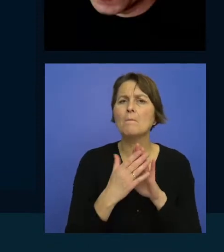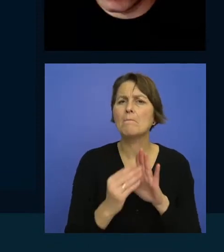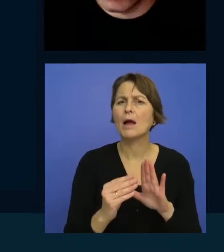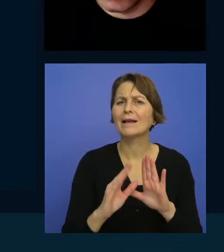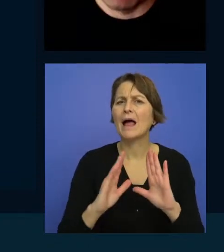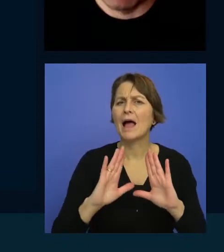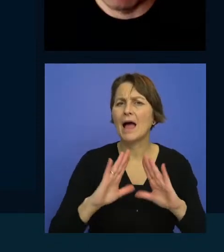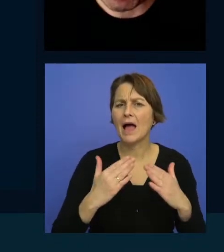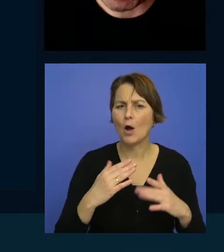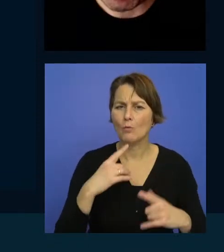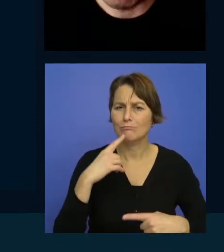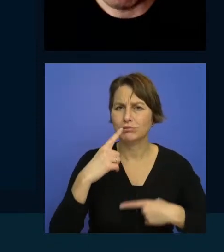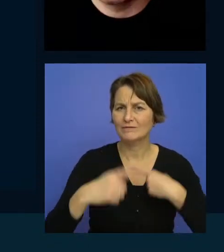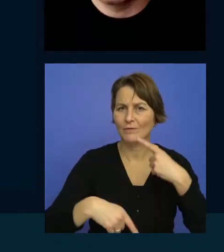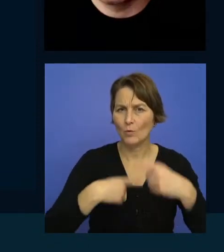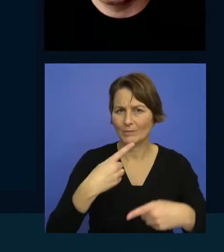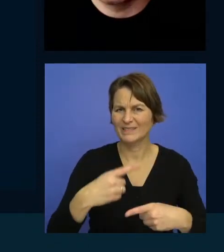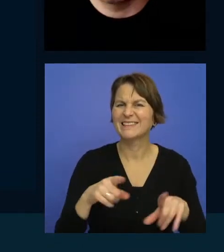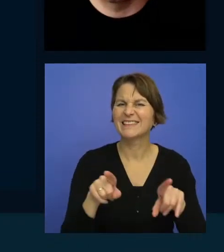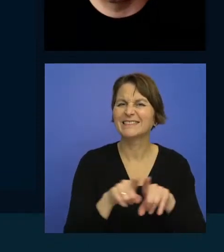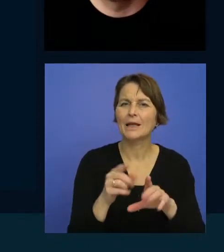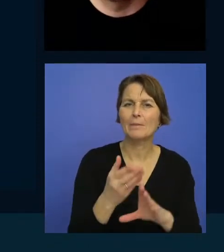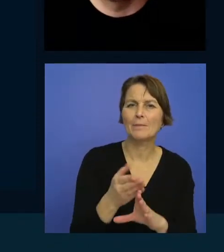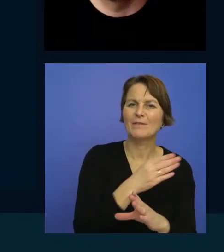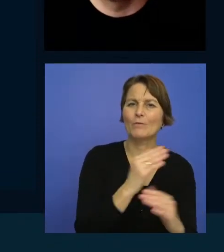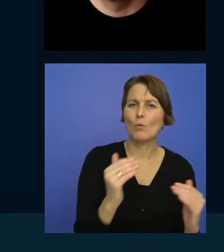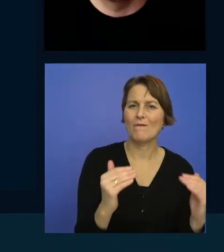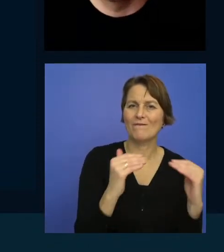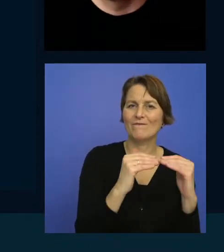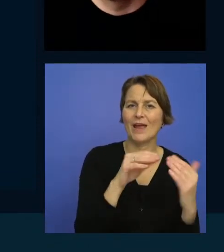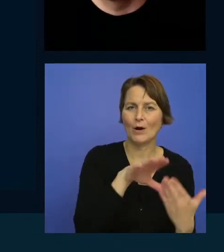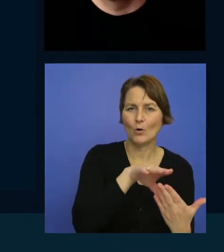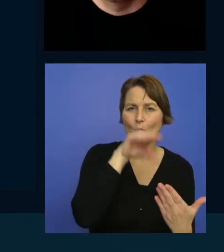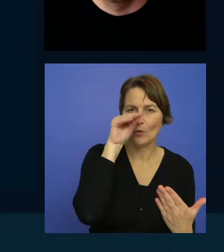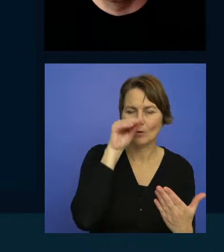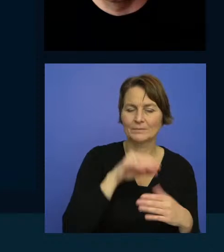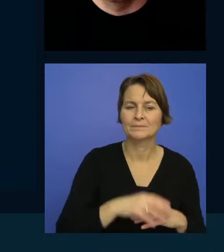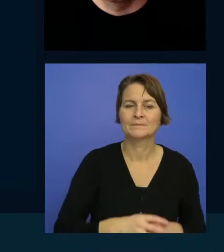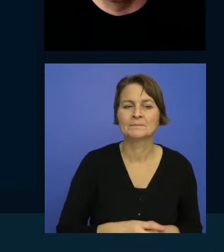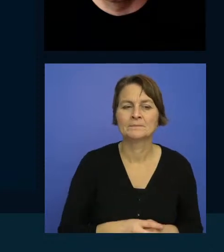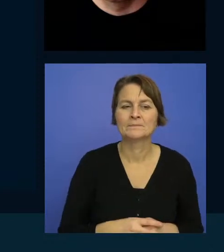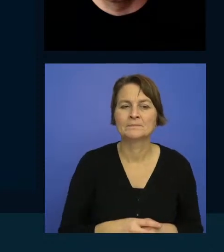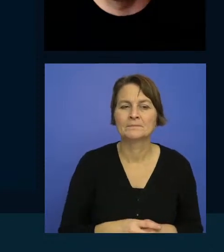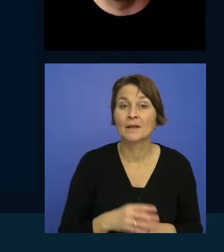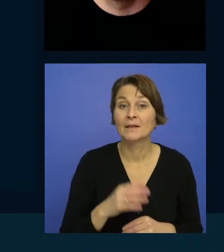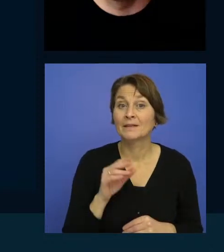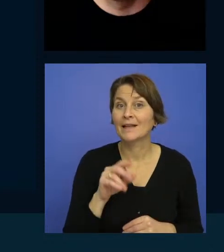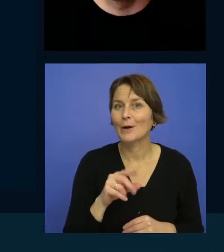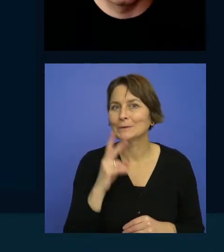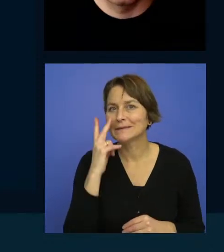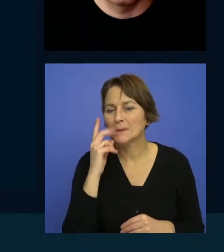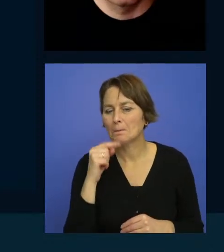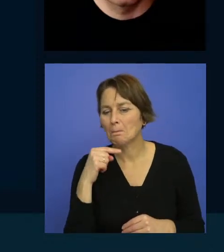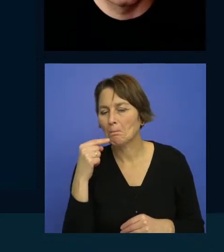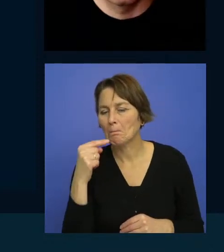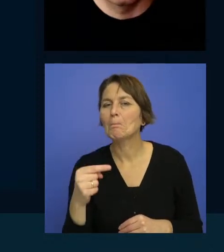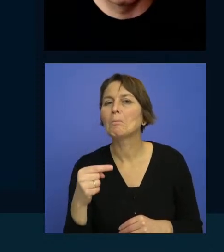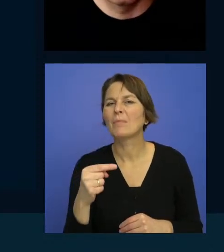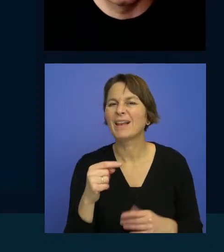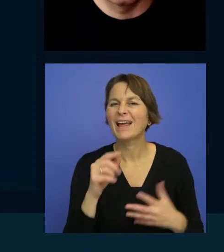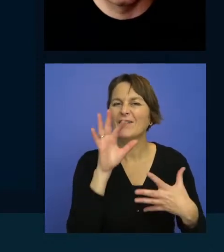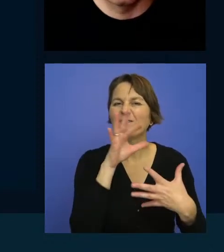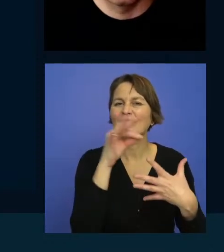but in a lot more detail. However, what I want to do here is jump over to the explanations to understand the feature importance and how the model's